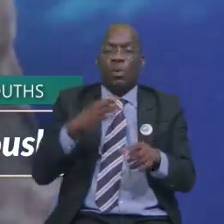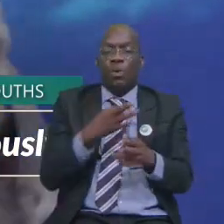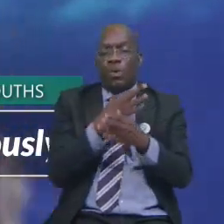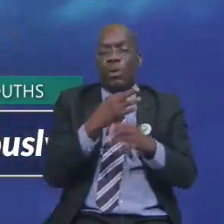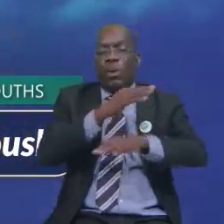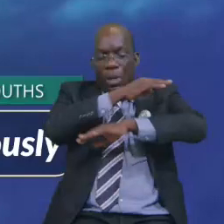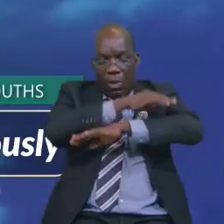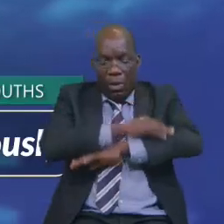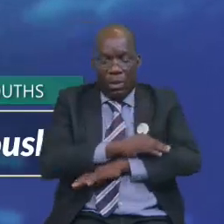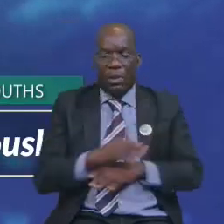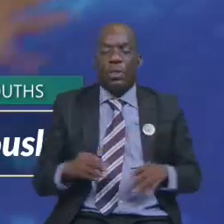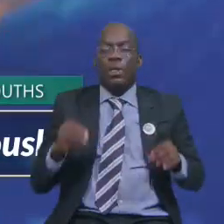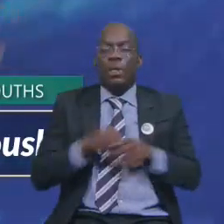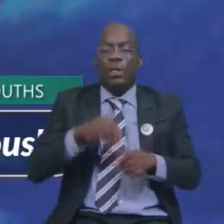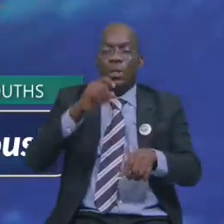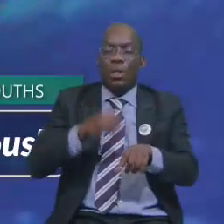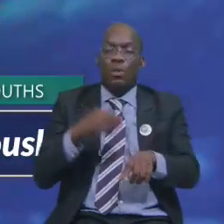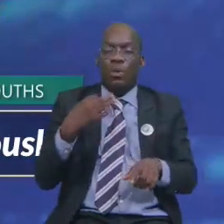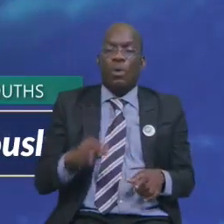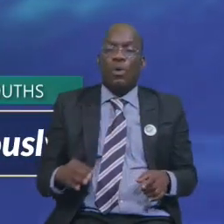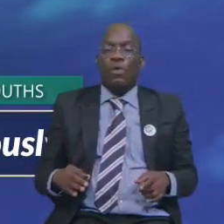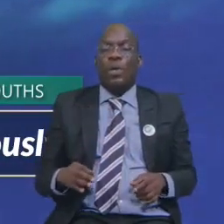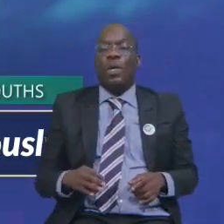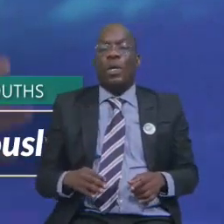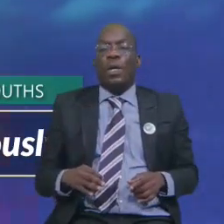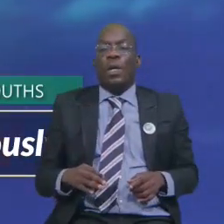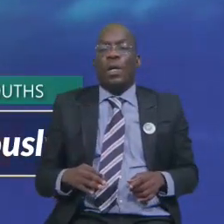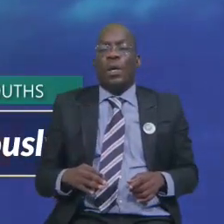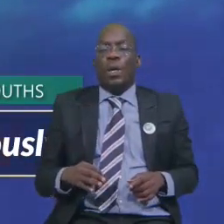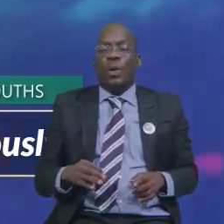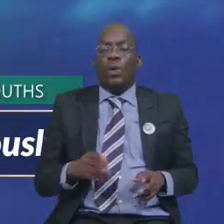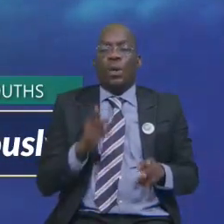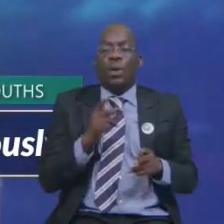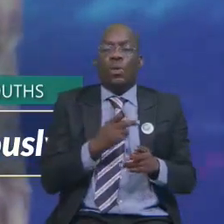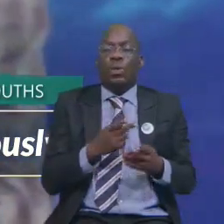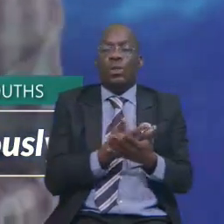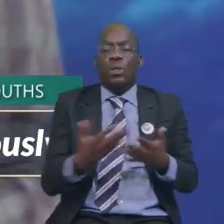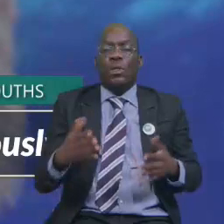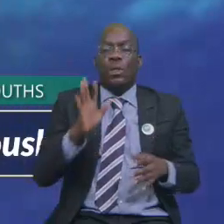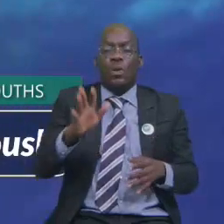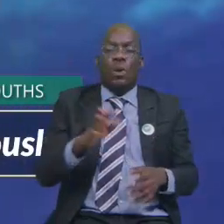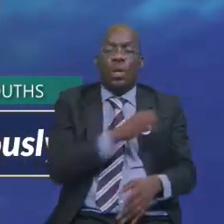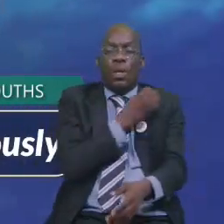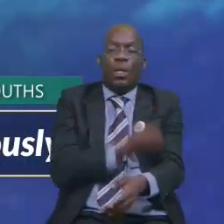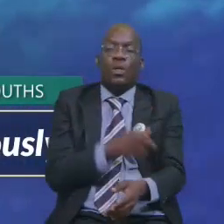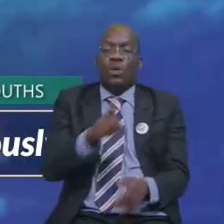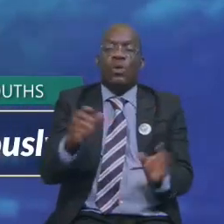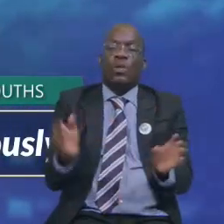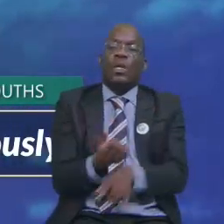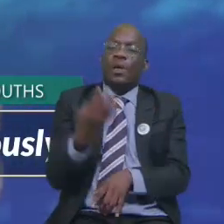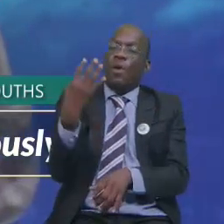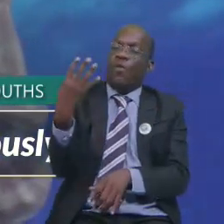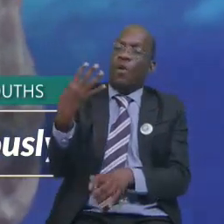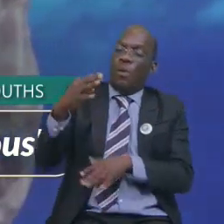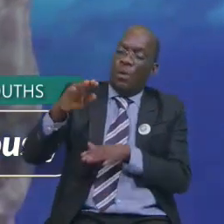a kind of dissipating all your energy and everything, you take four steps backward. No,